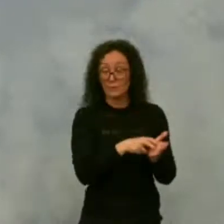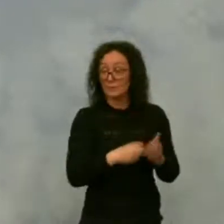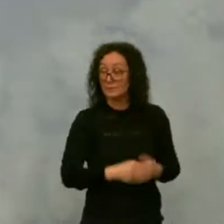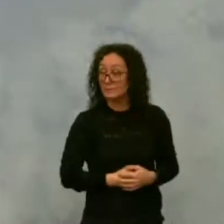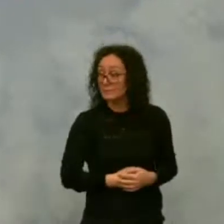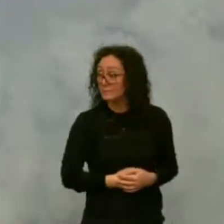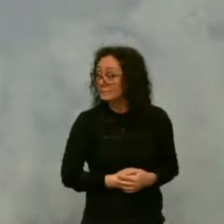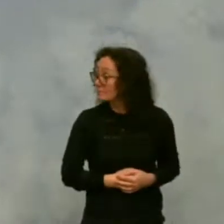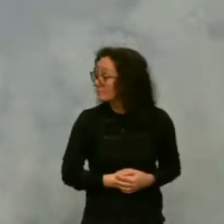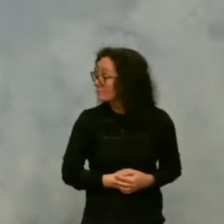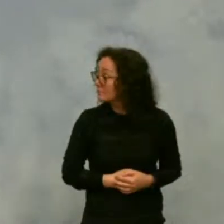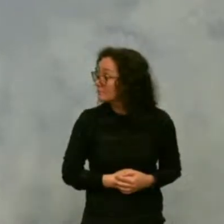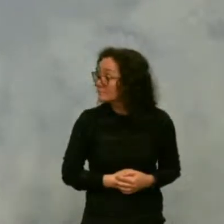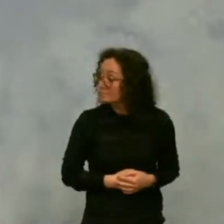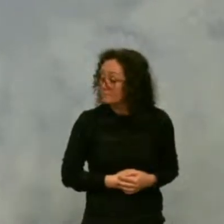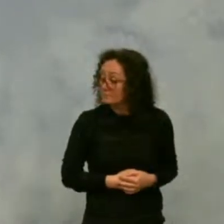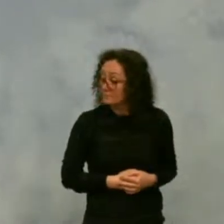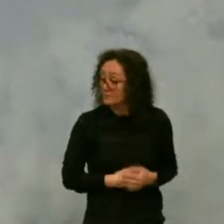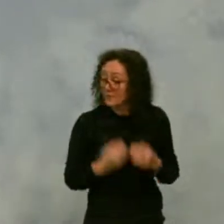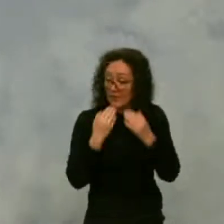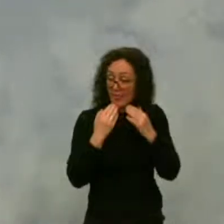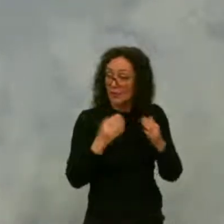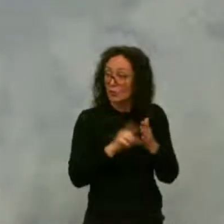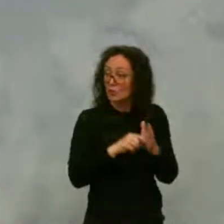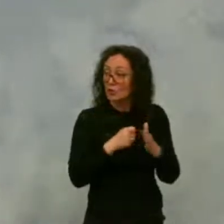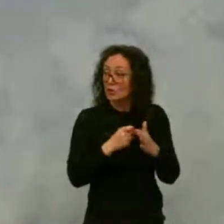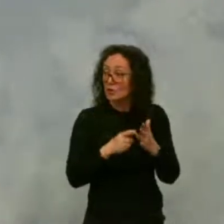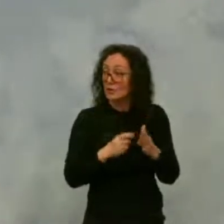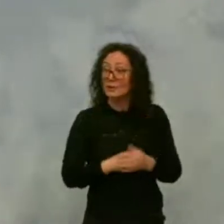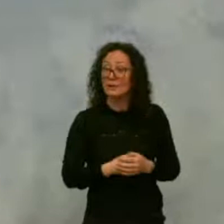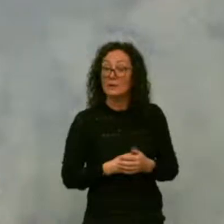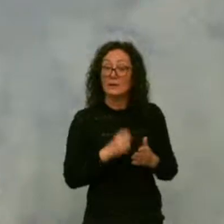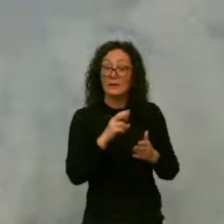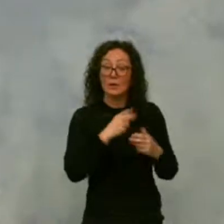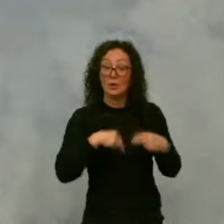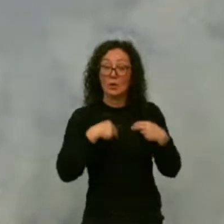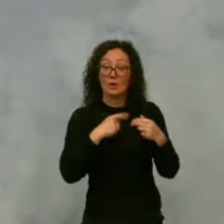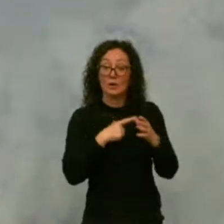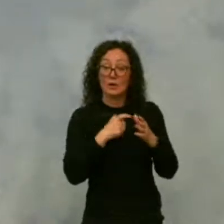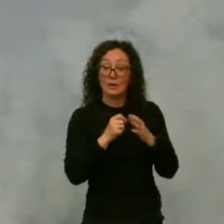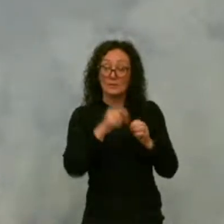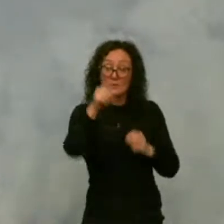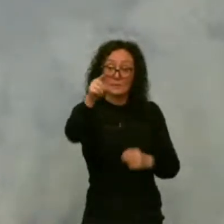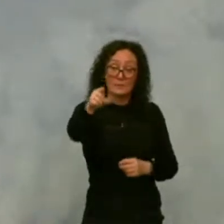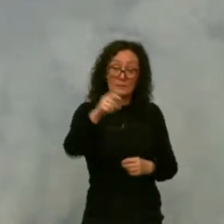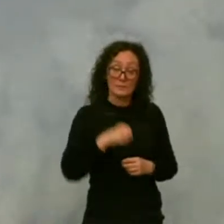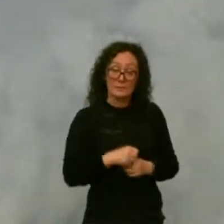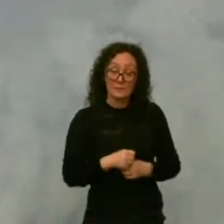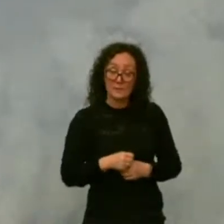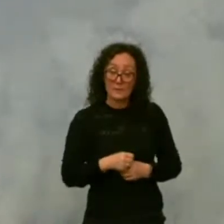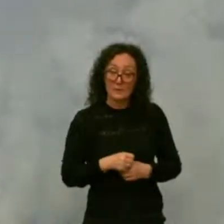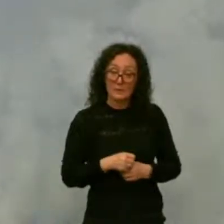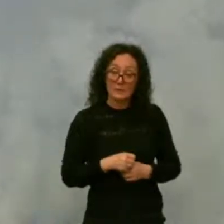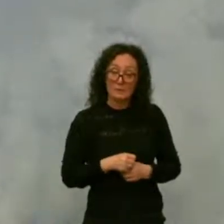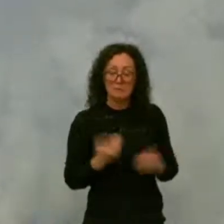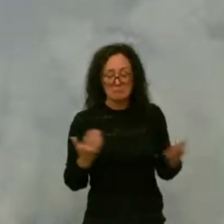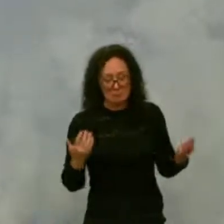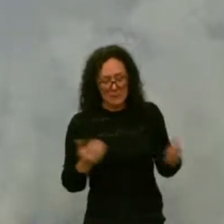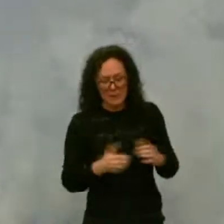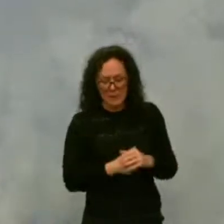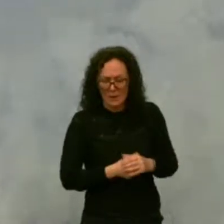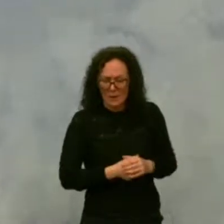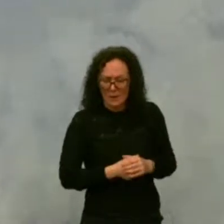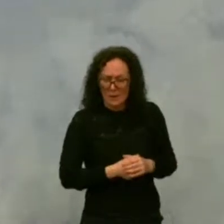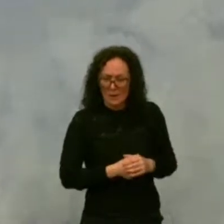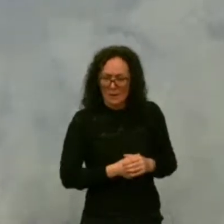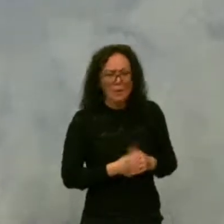Thanks, Jackie. Councillor Allison. Yeah, Jackie, normally in